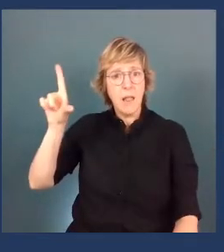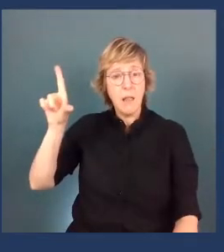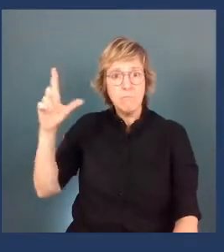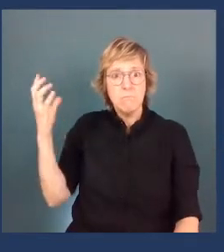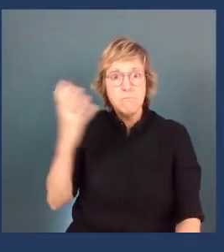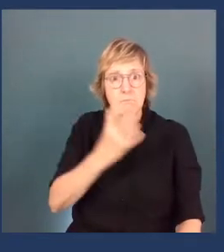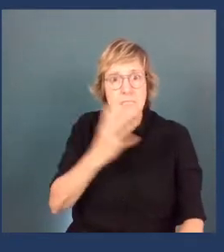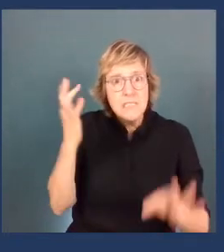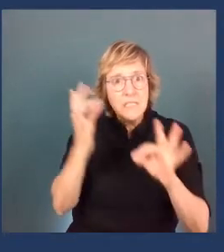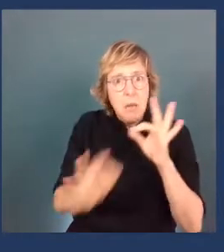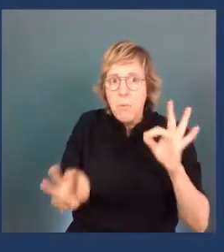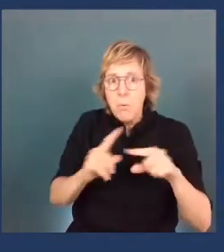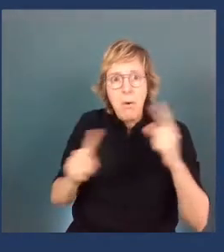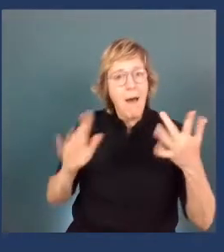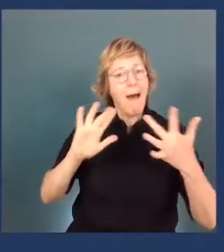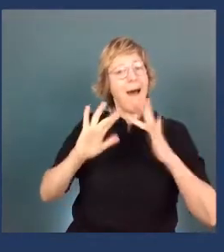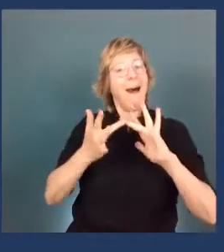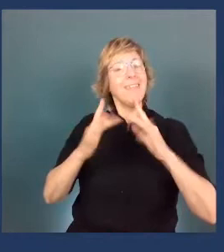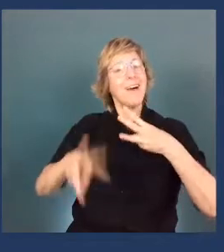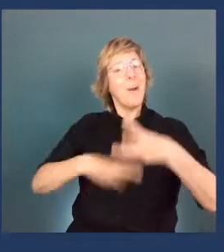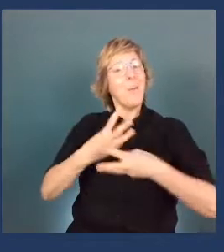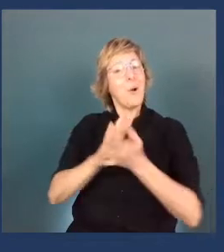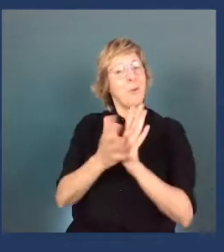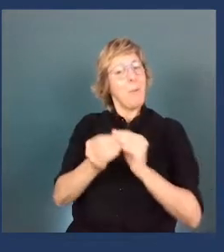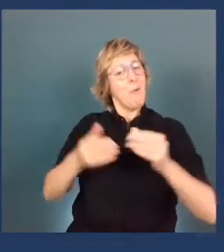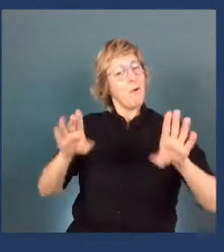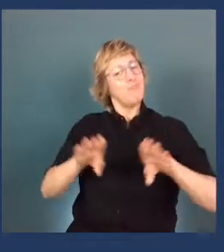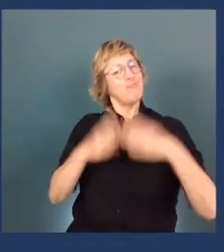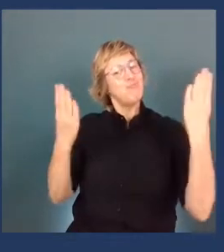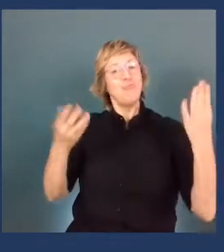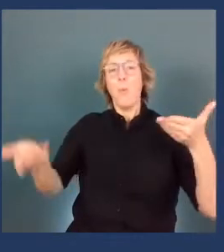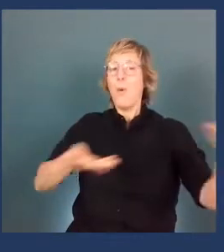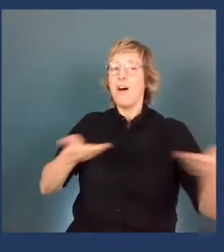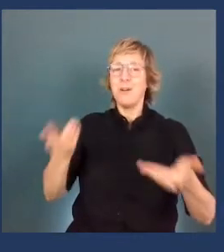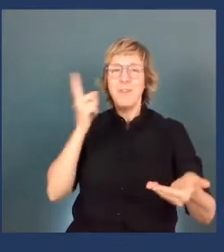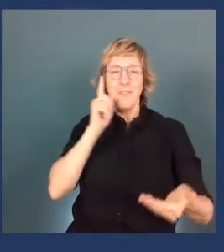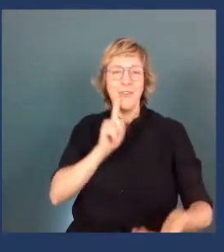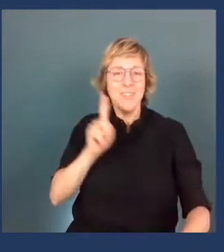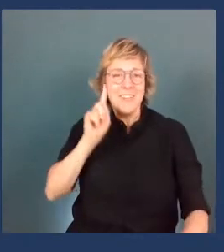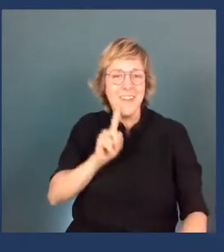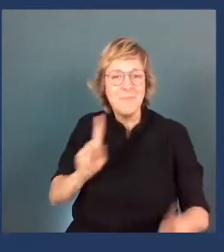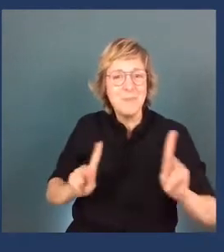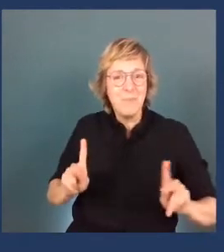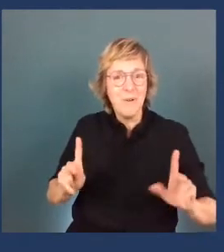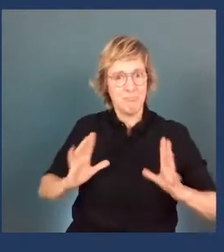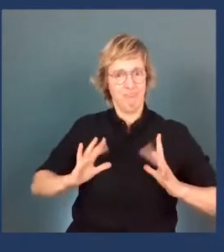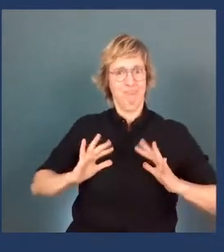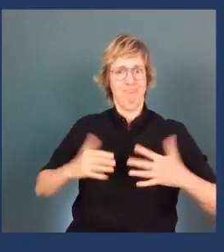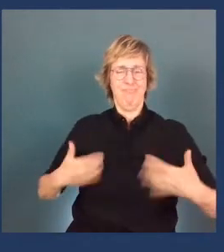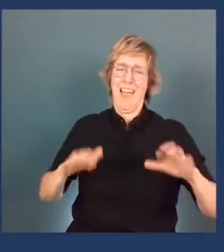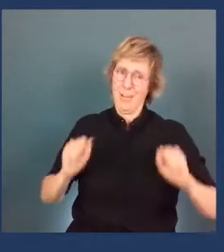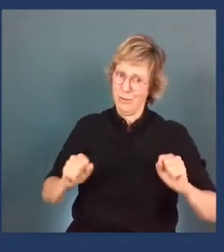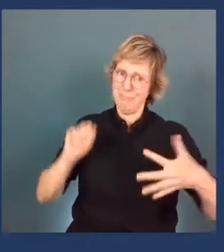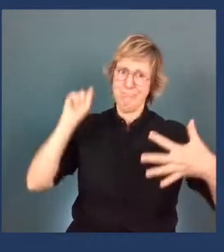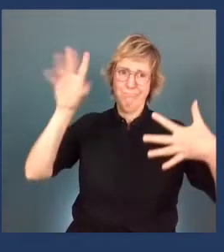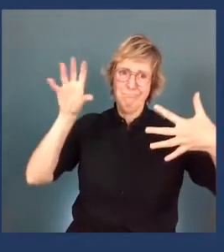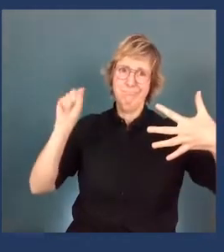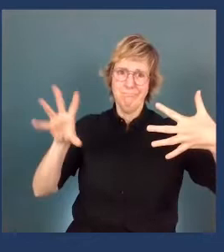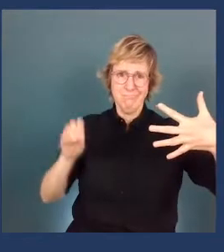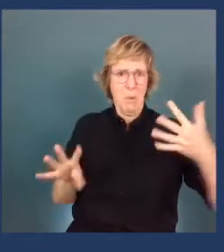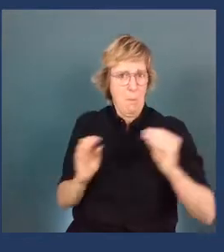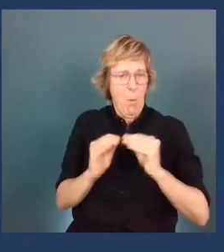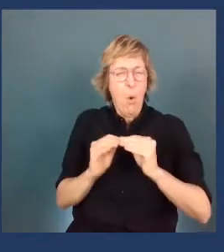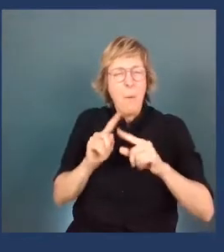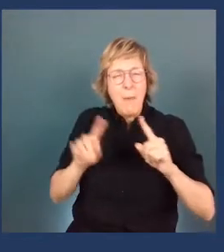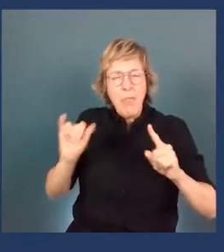the online world, you know, so much more welcoming to people who are deaf. So I could go on and on, but I think, you know,